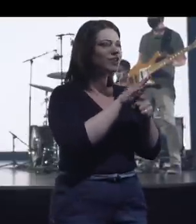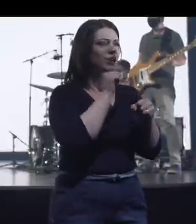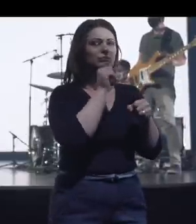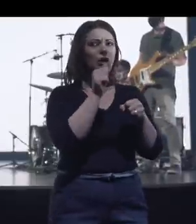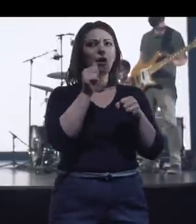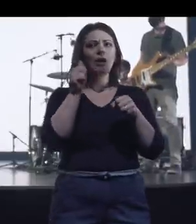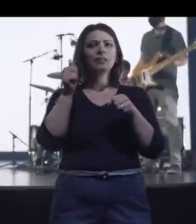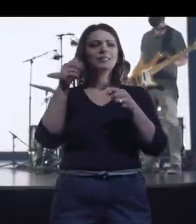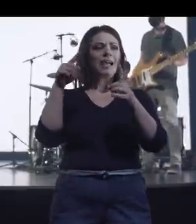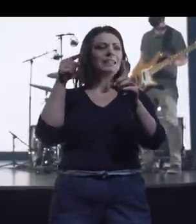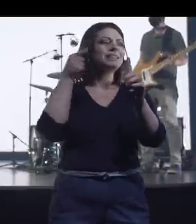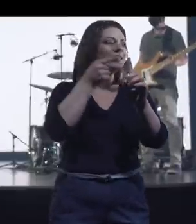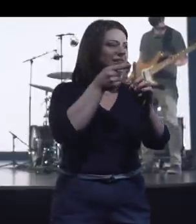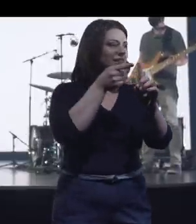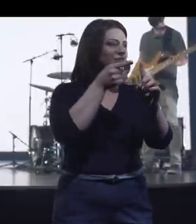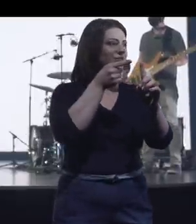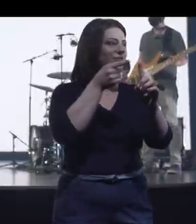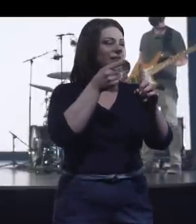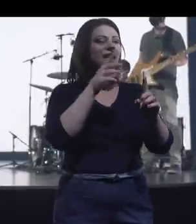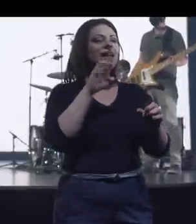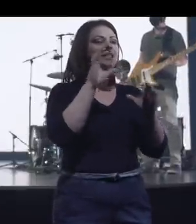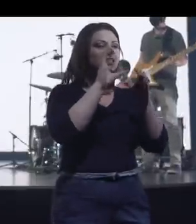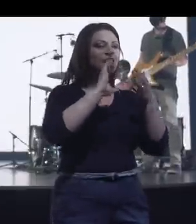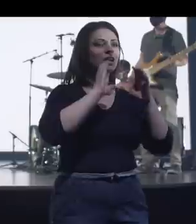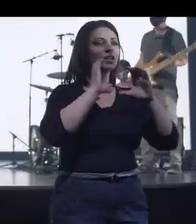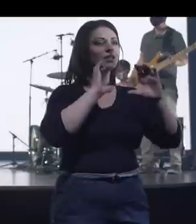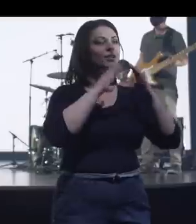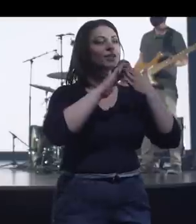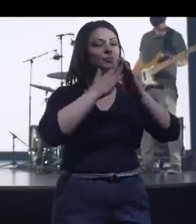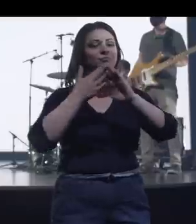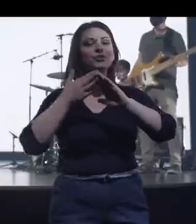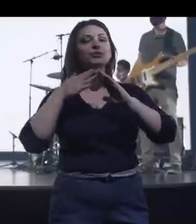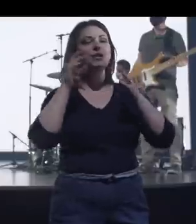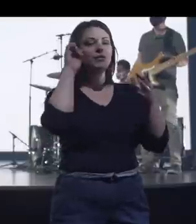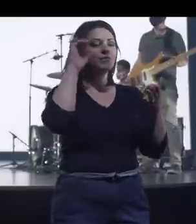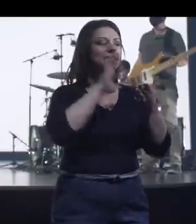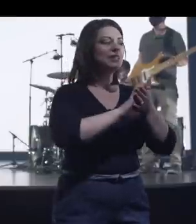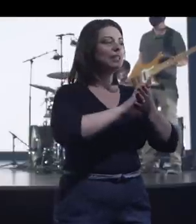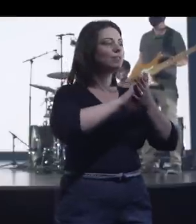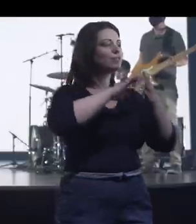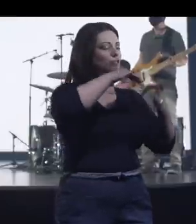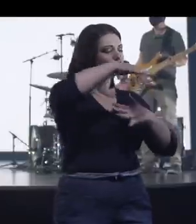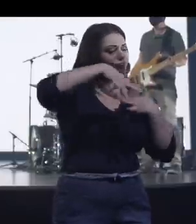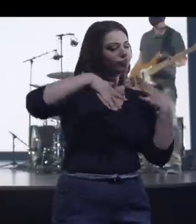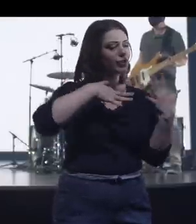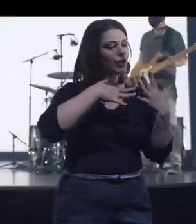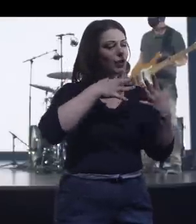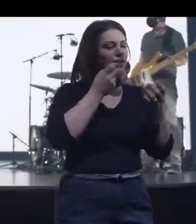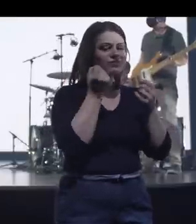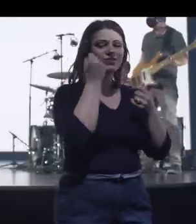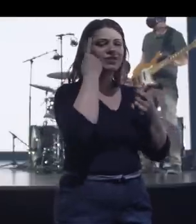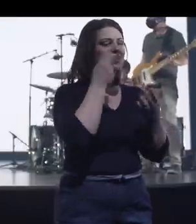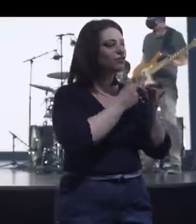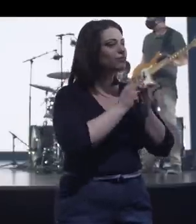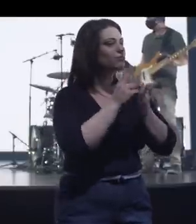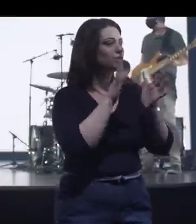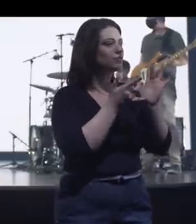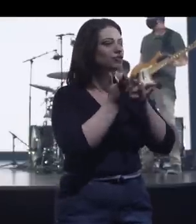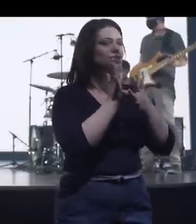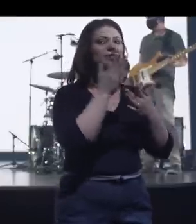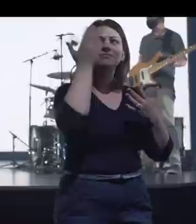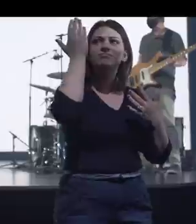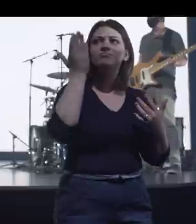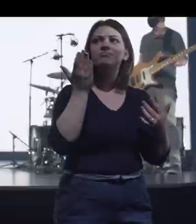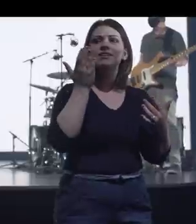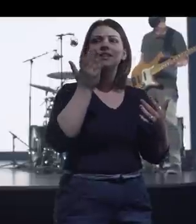destination. It's a community of believers surrounding around the truth of who Jesus is and stopping at nothing to make his